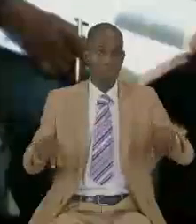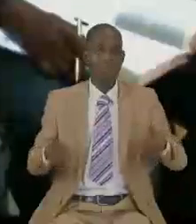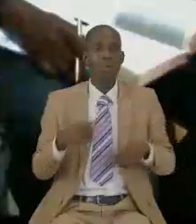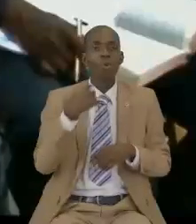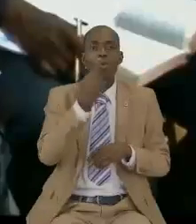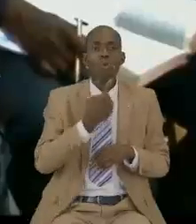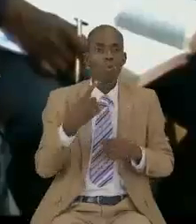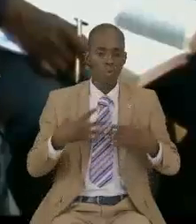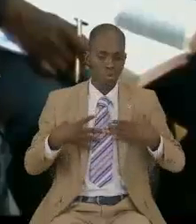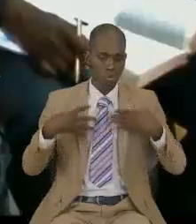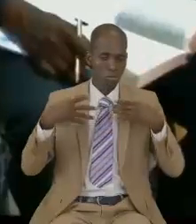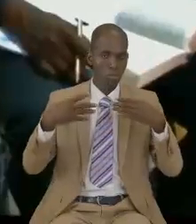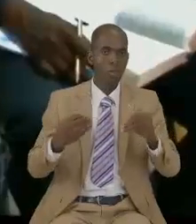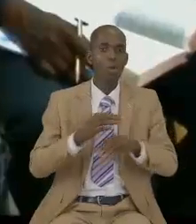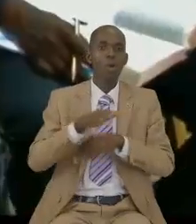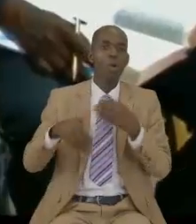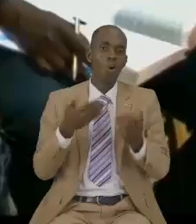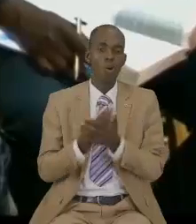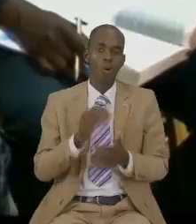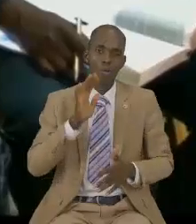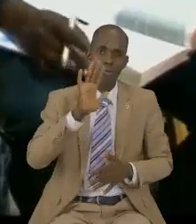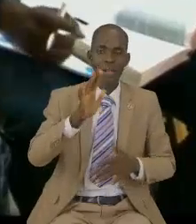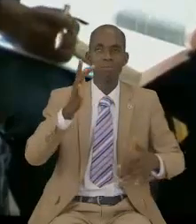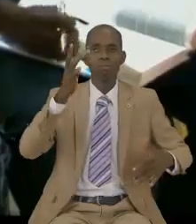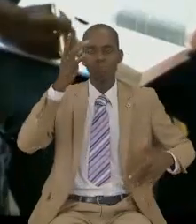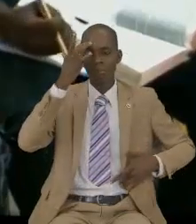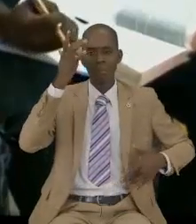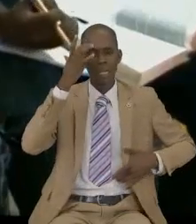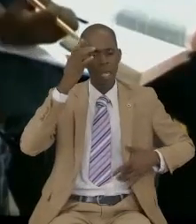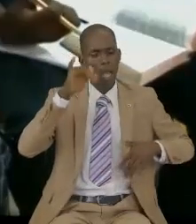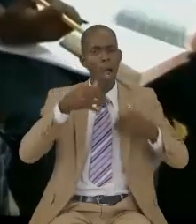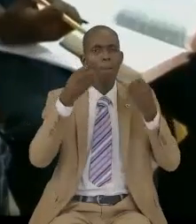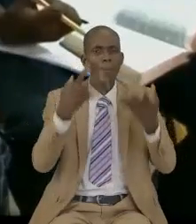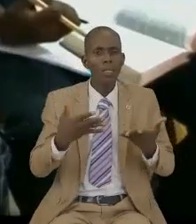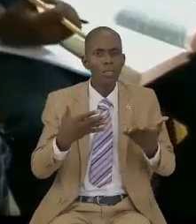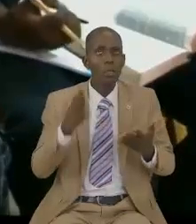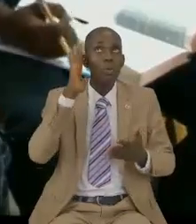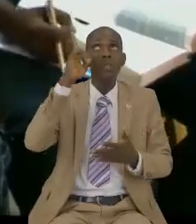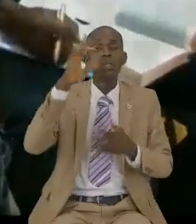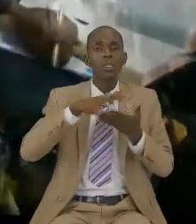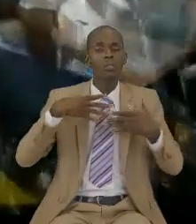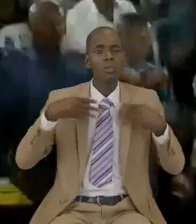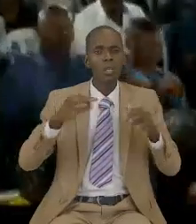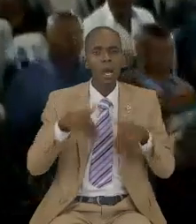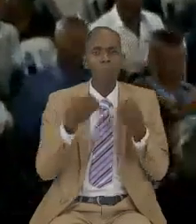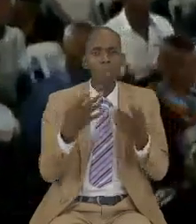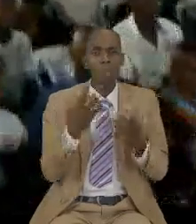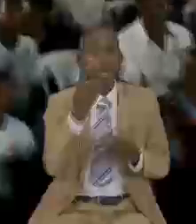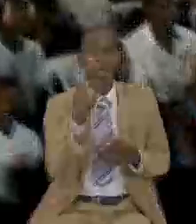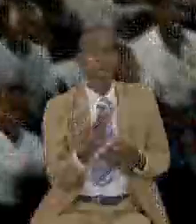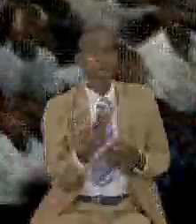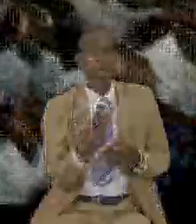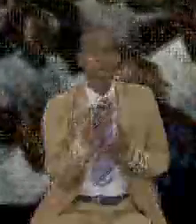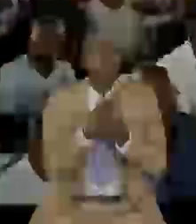healeth all thy diseases. How many diseases will he heal today? I said,